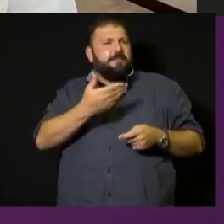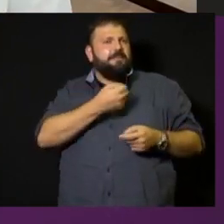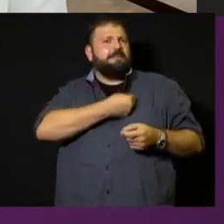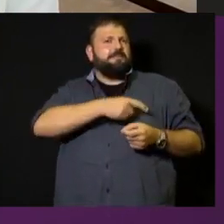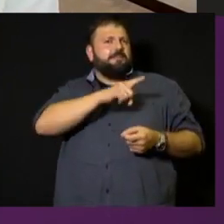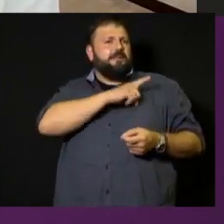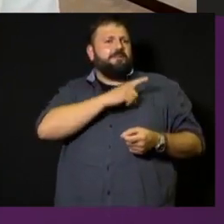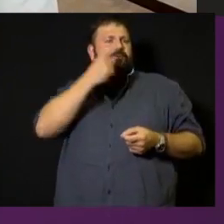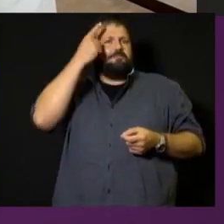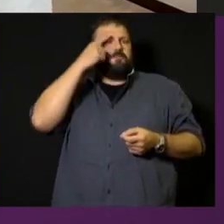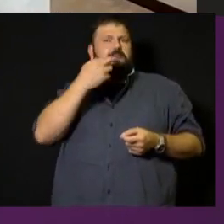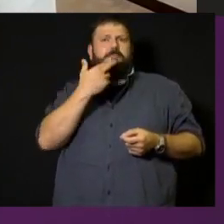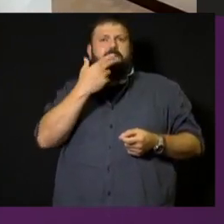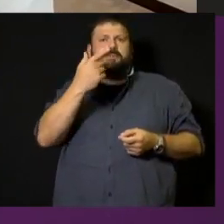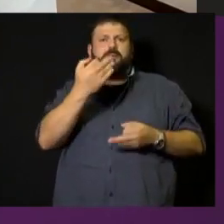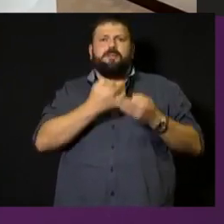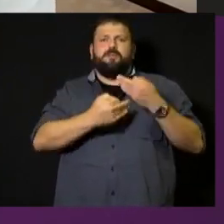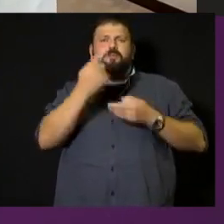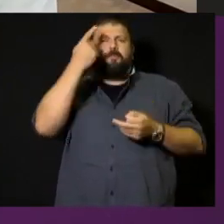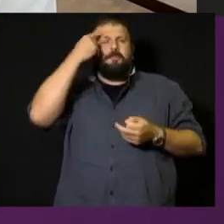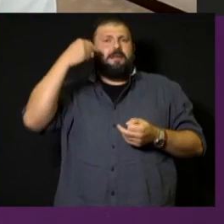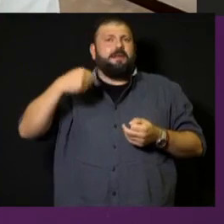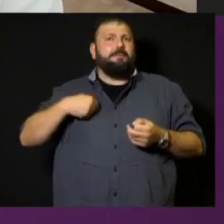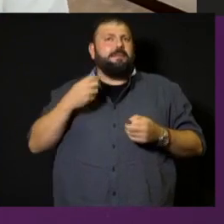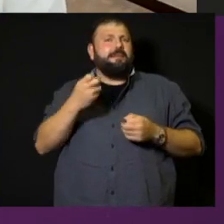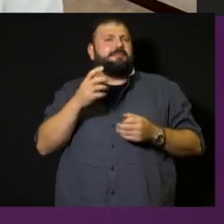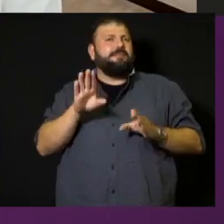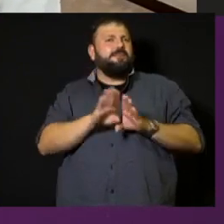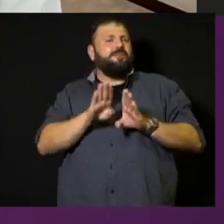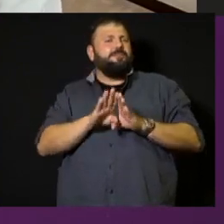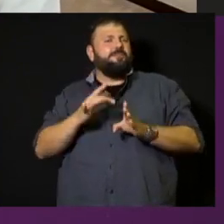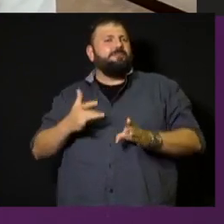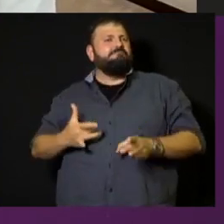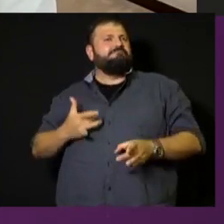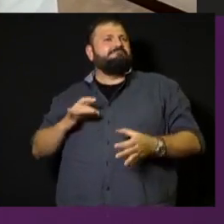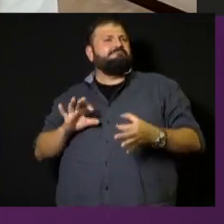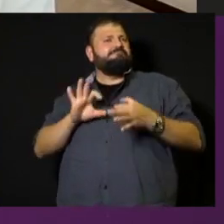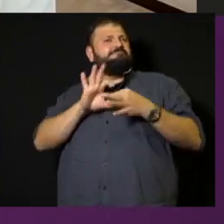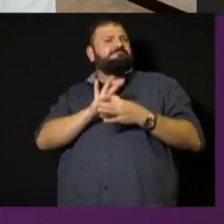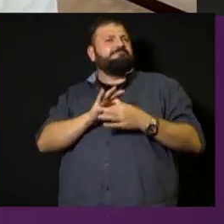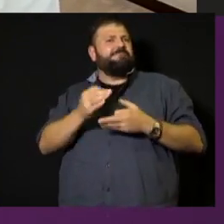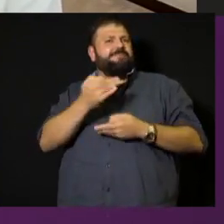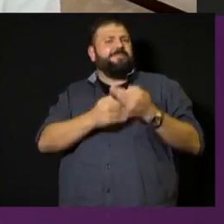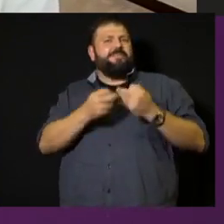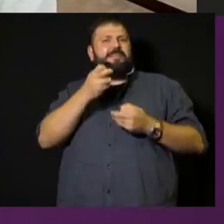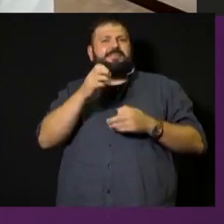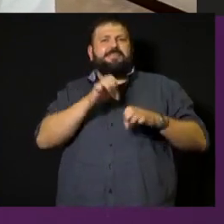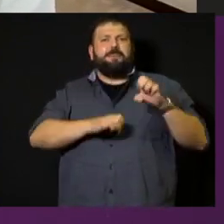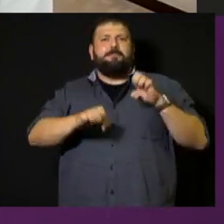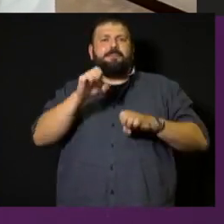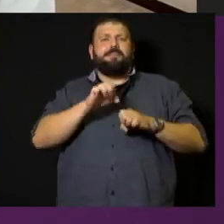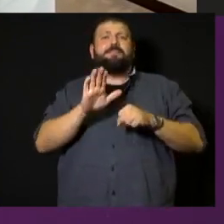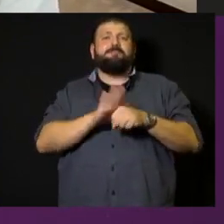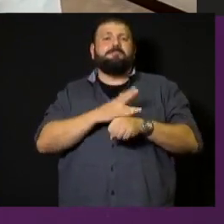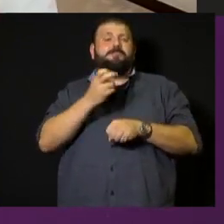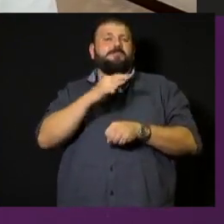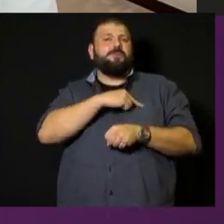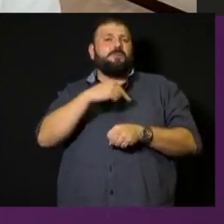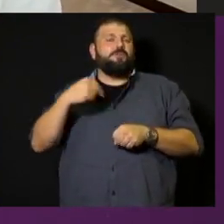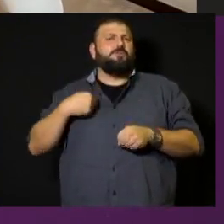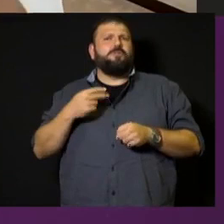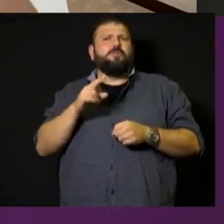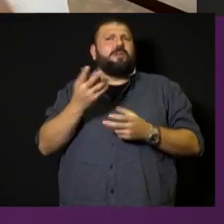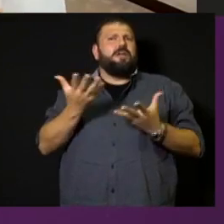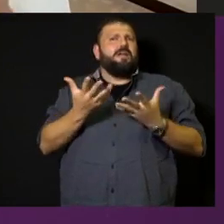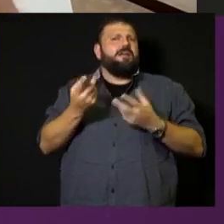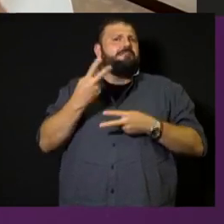well-being of the people to through the economical benefits and also the growth and personal